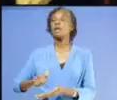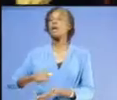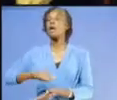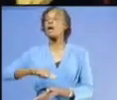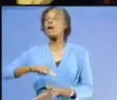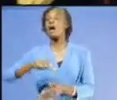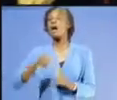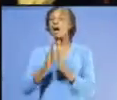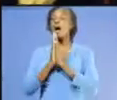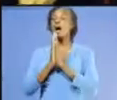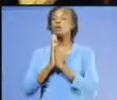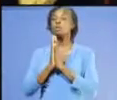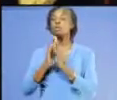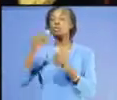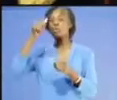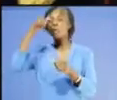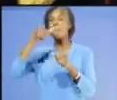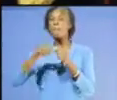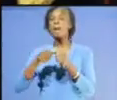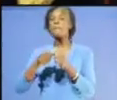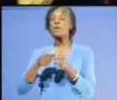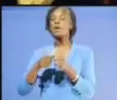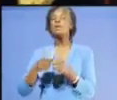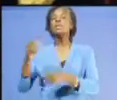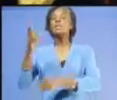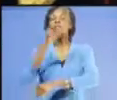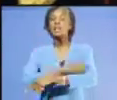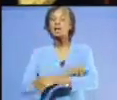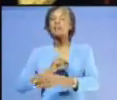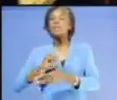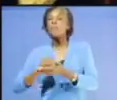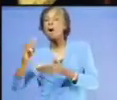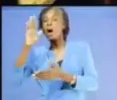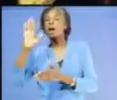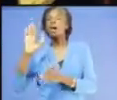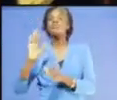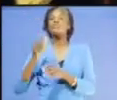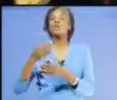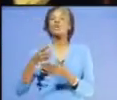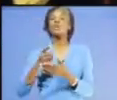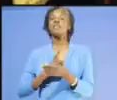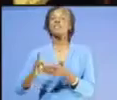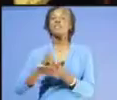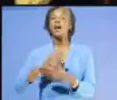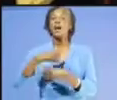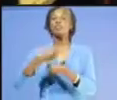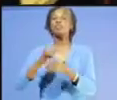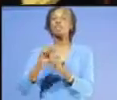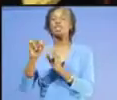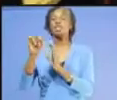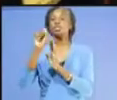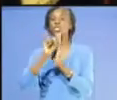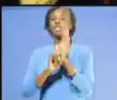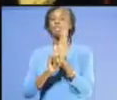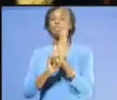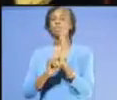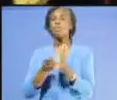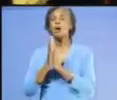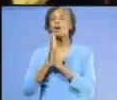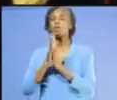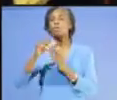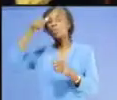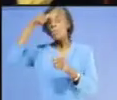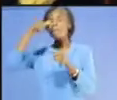your divine creatorship. You've asked us to remember the Sabbath because you use it, Lord, as